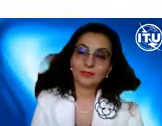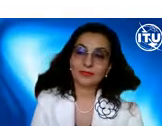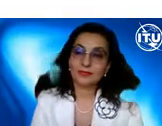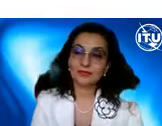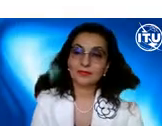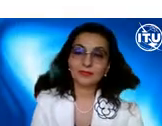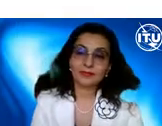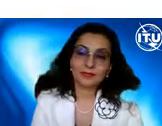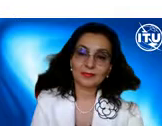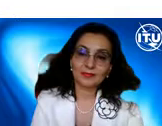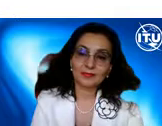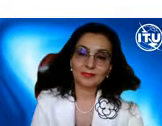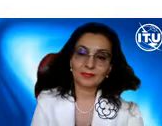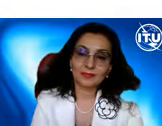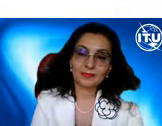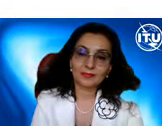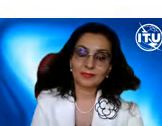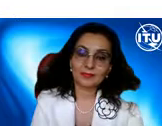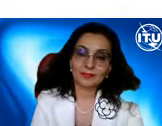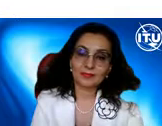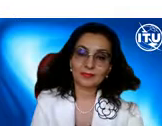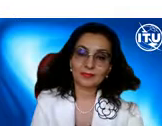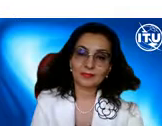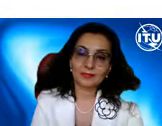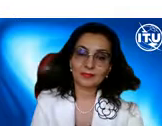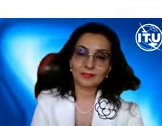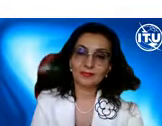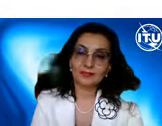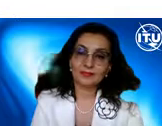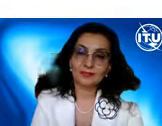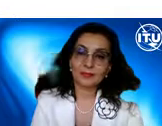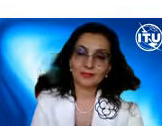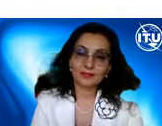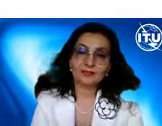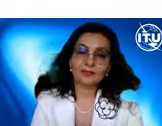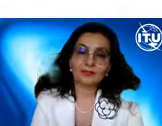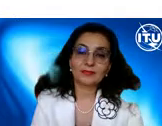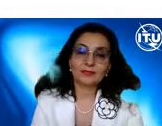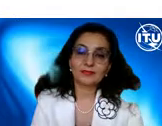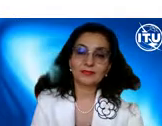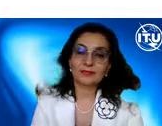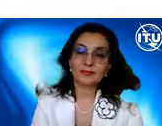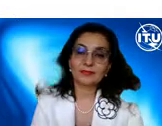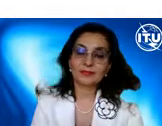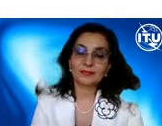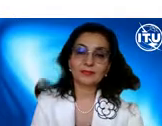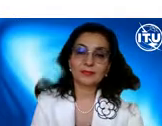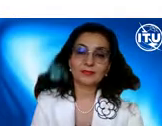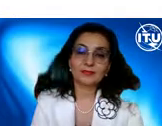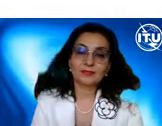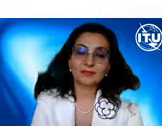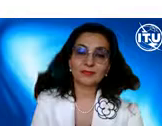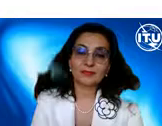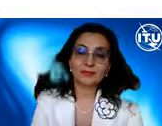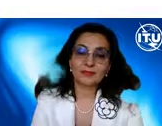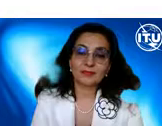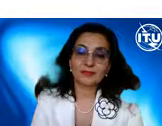accessibility in general and accessibility in the digital world, and how can this benefit basically our